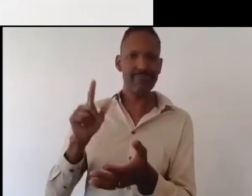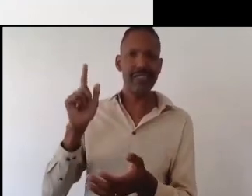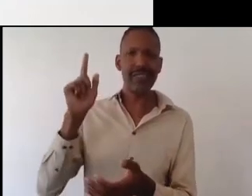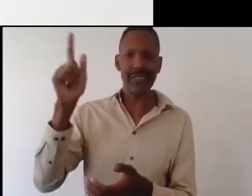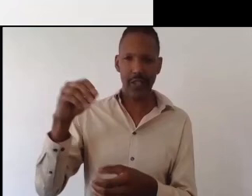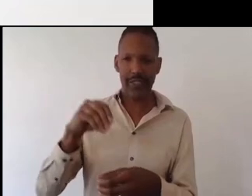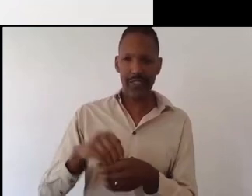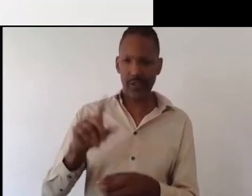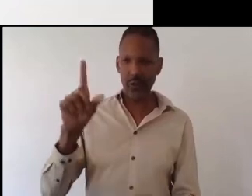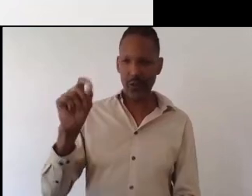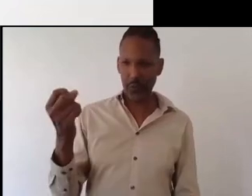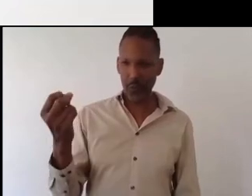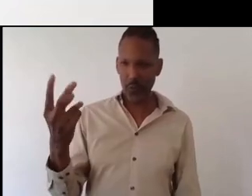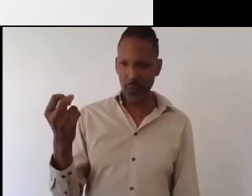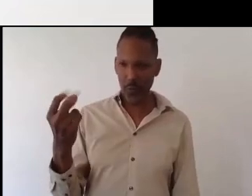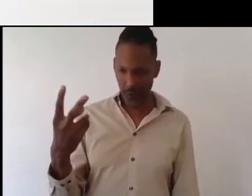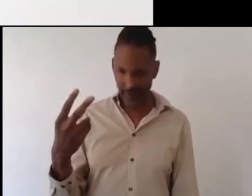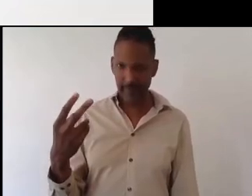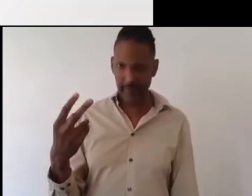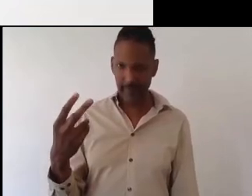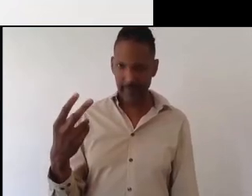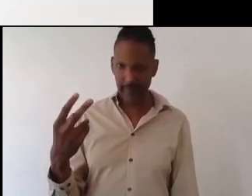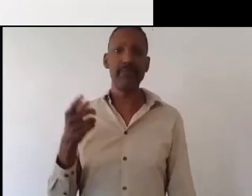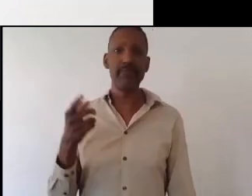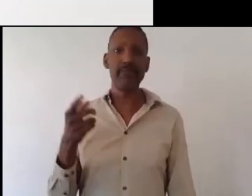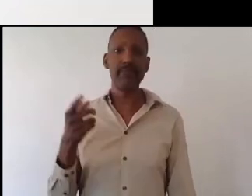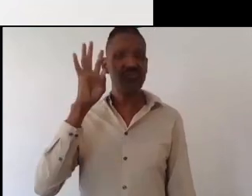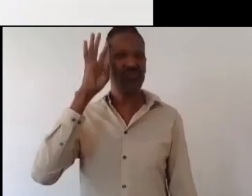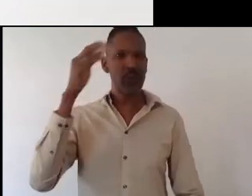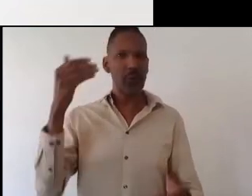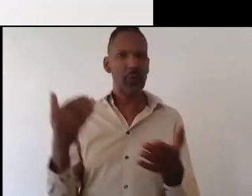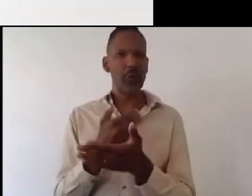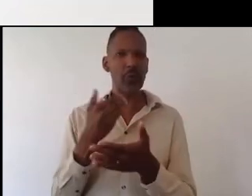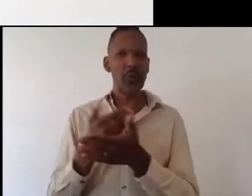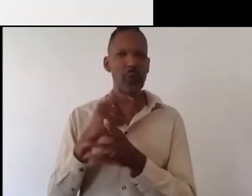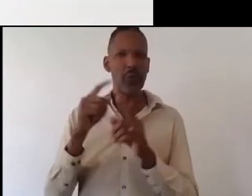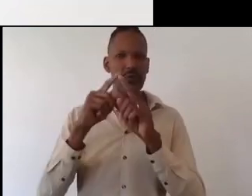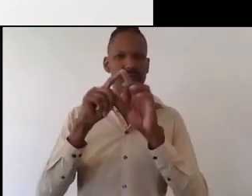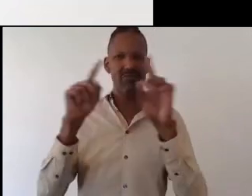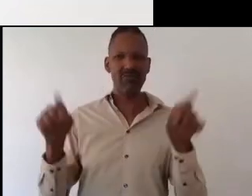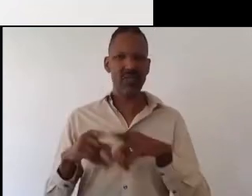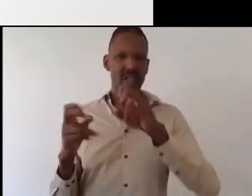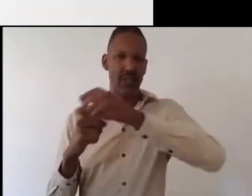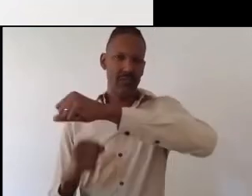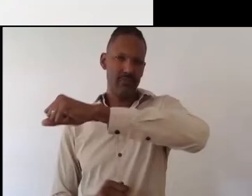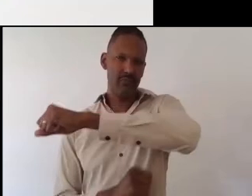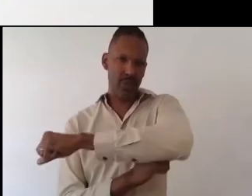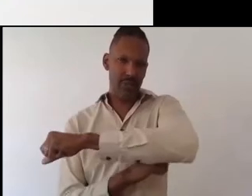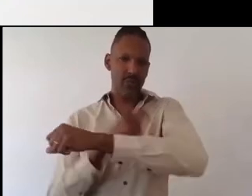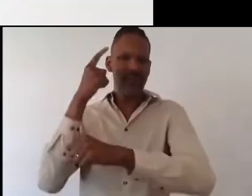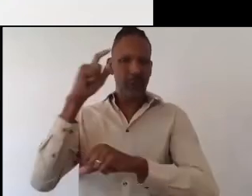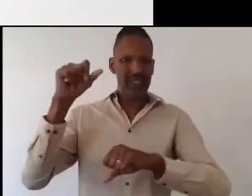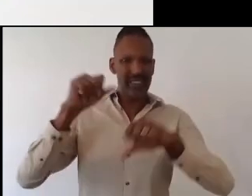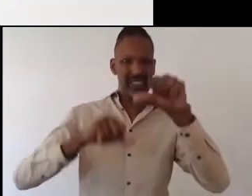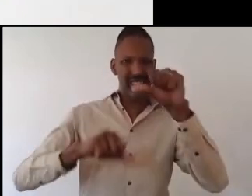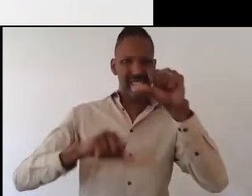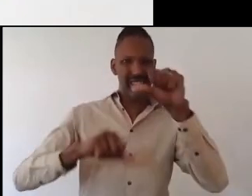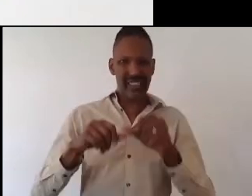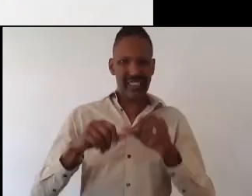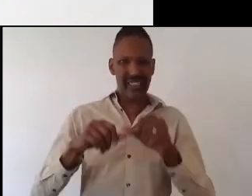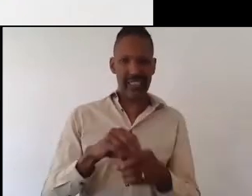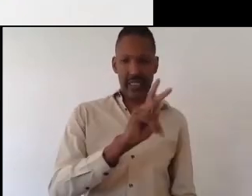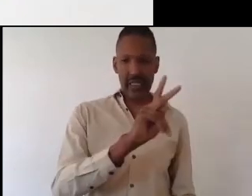education. And what this new framework did was to try to get the K-12 system to change how science